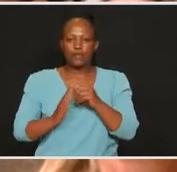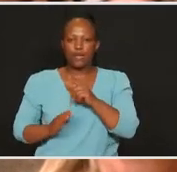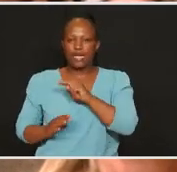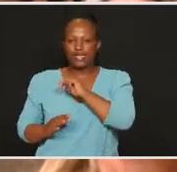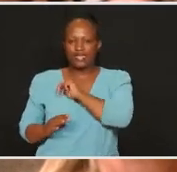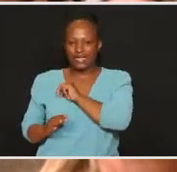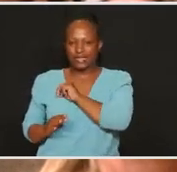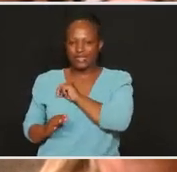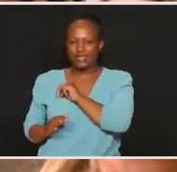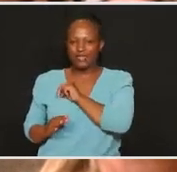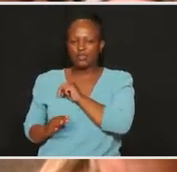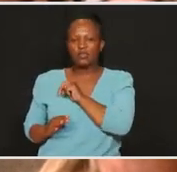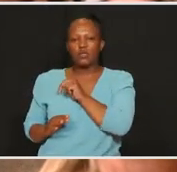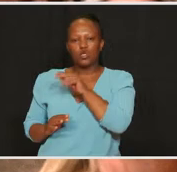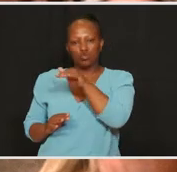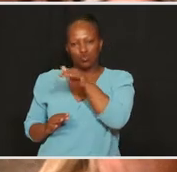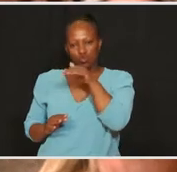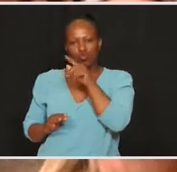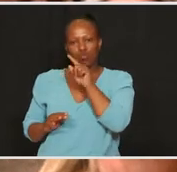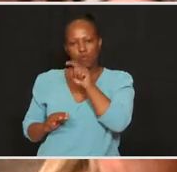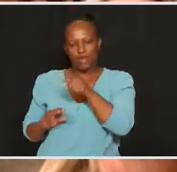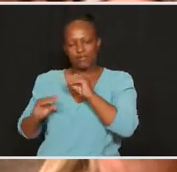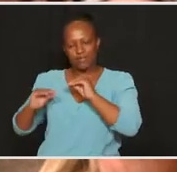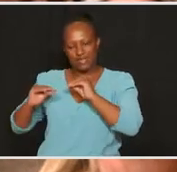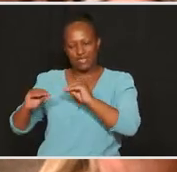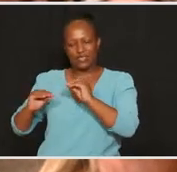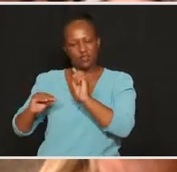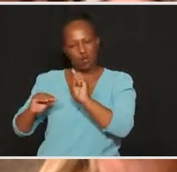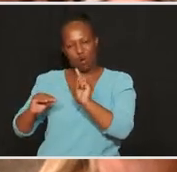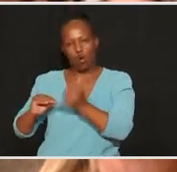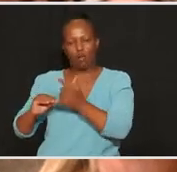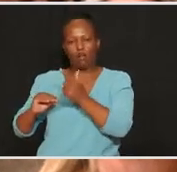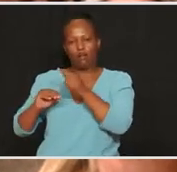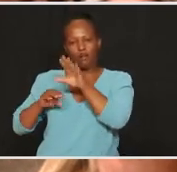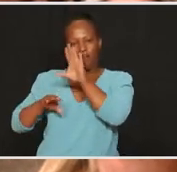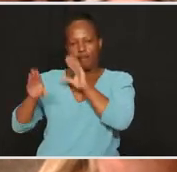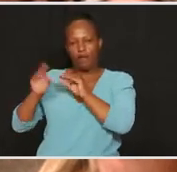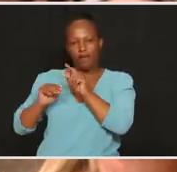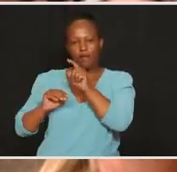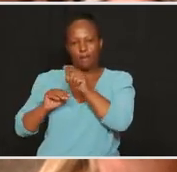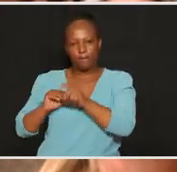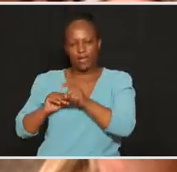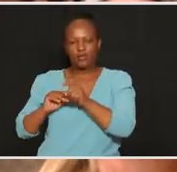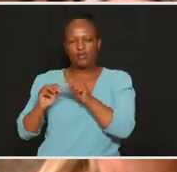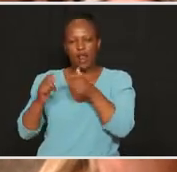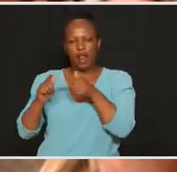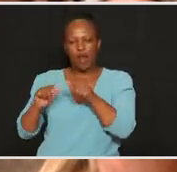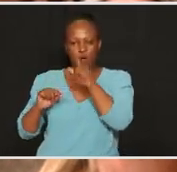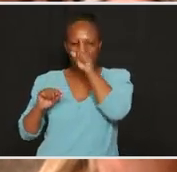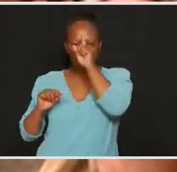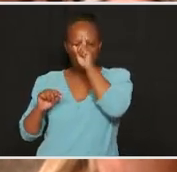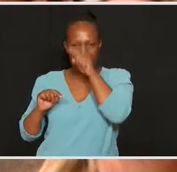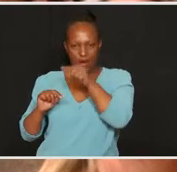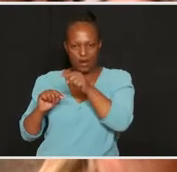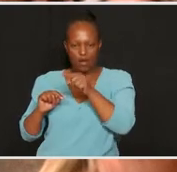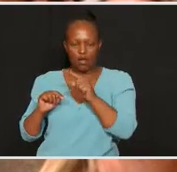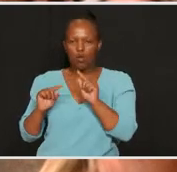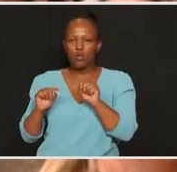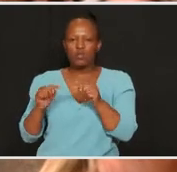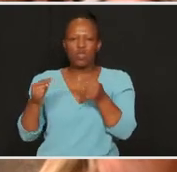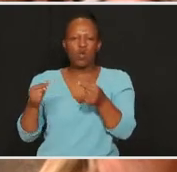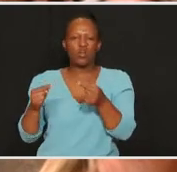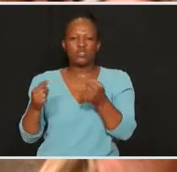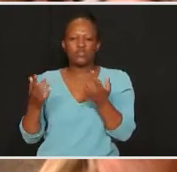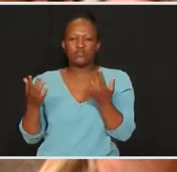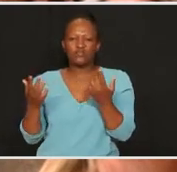should be taught in all public schools and everyone should learn all in black indigenous languages we should not be subjected